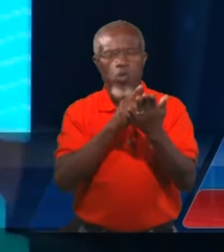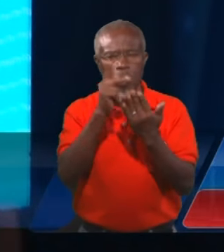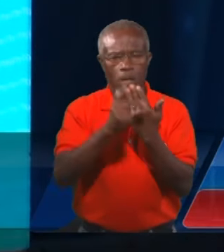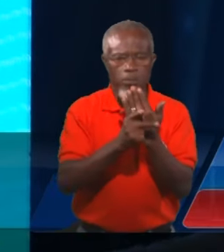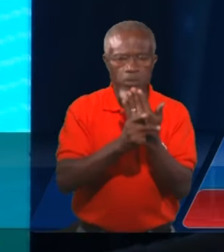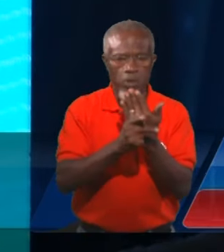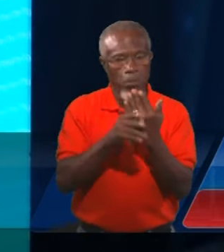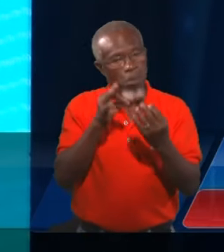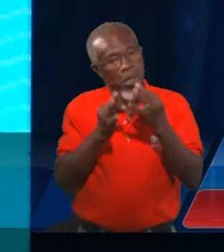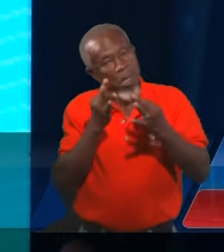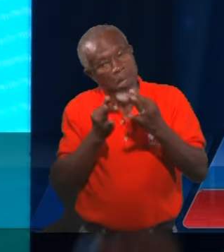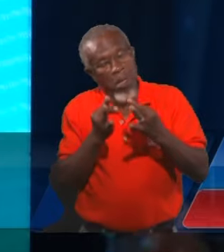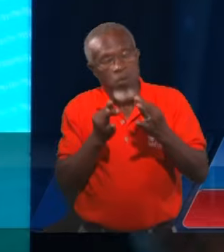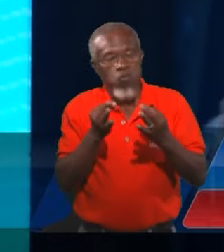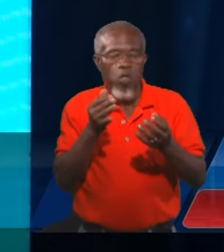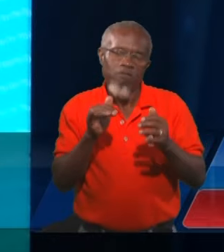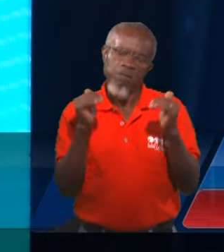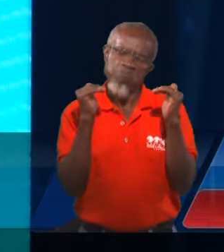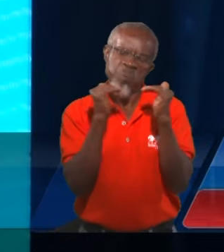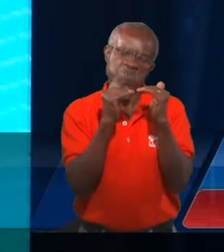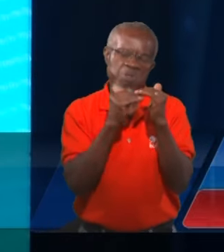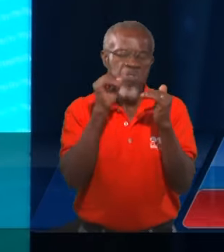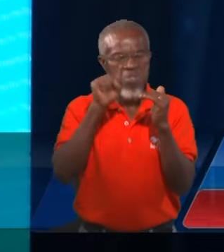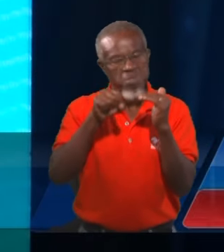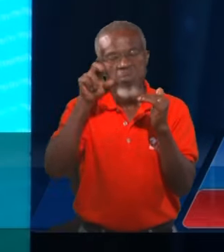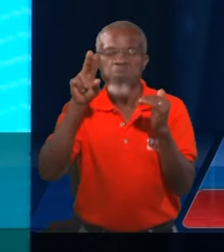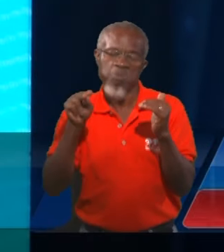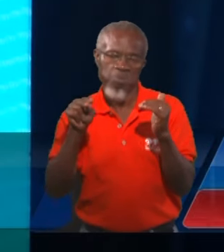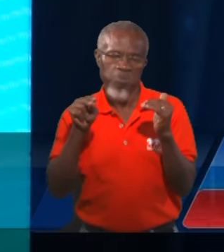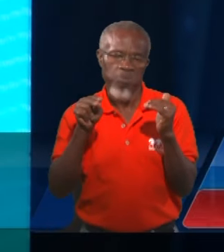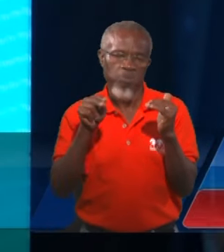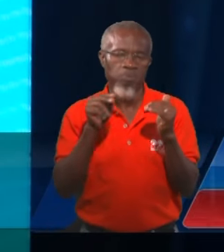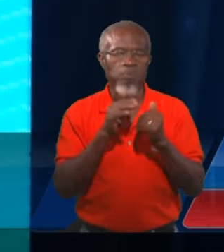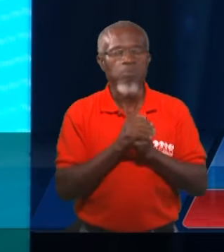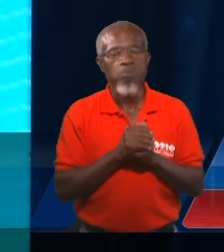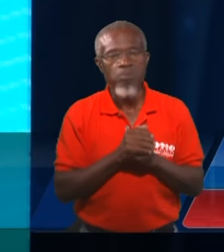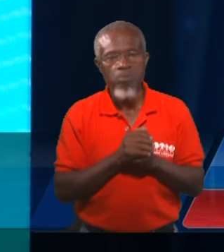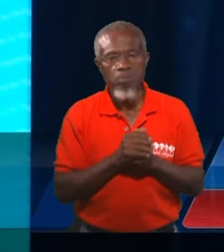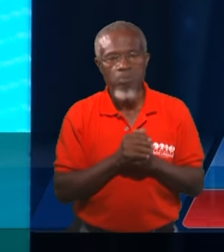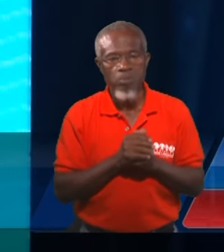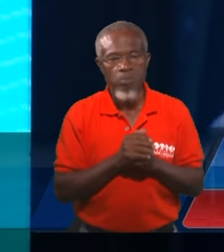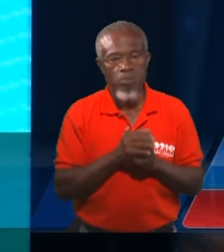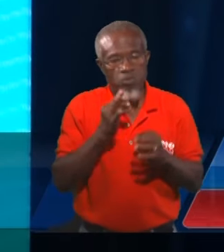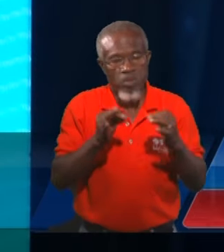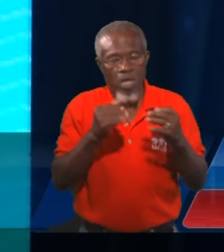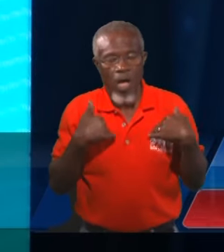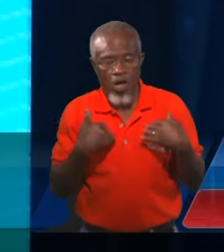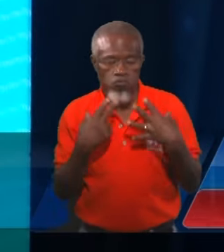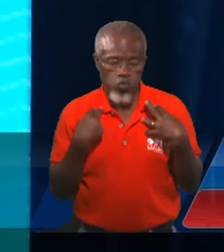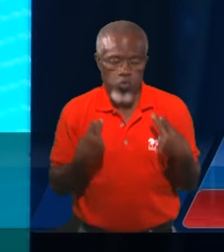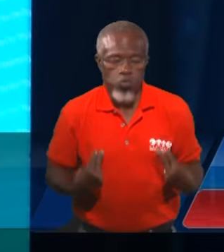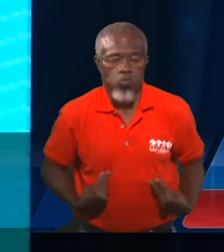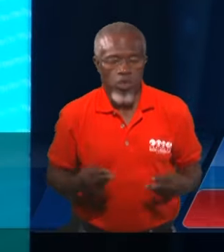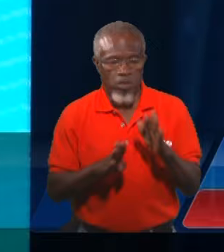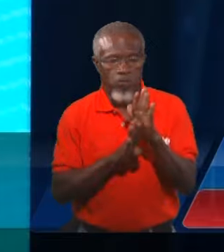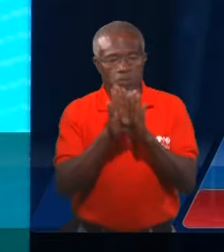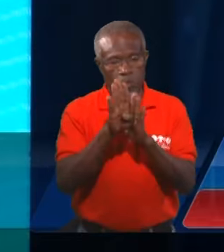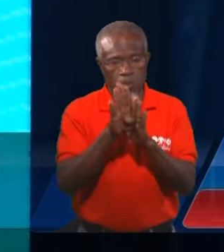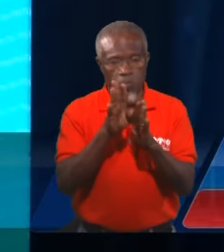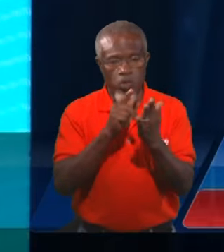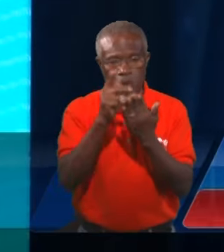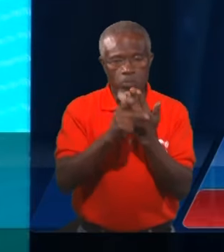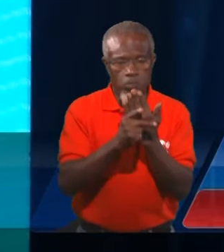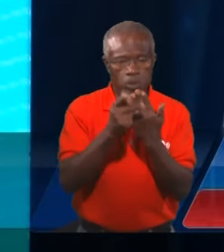on the capital development programs and very low on human development programs. We could see from a